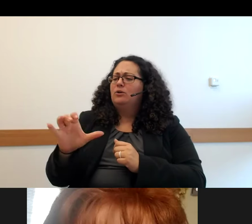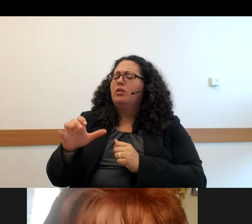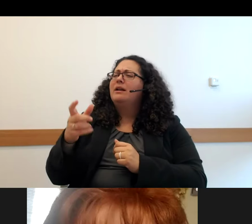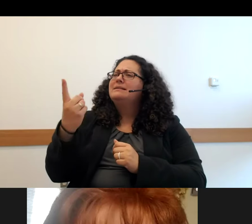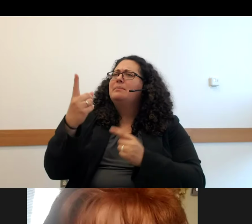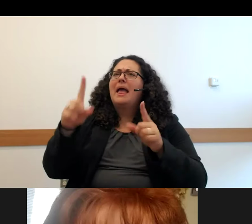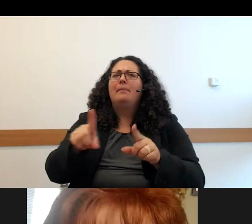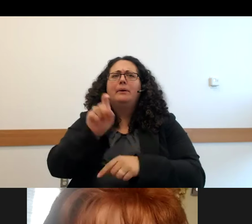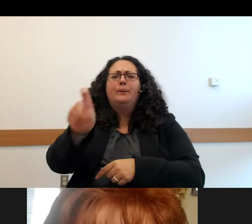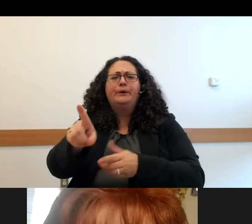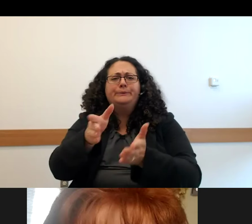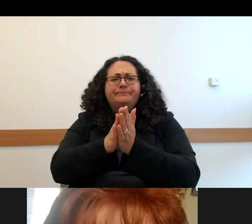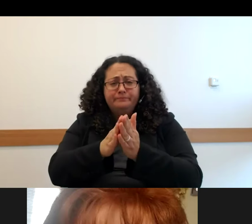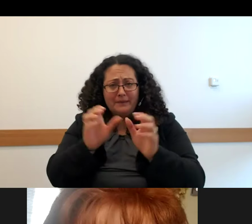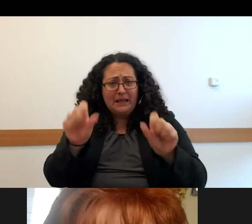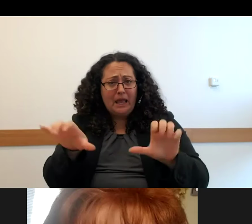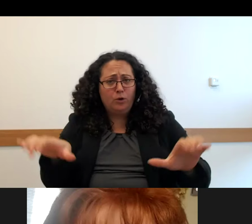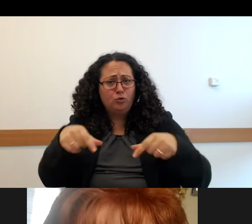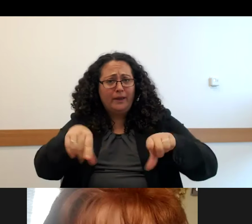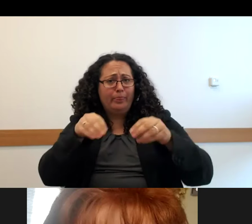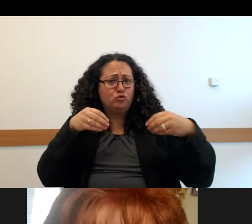to, can we do this in the stores?